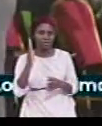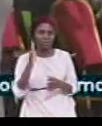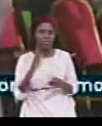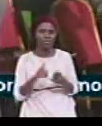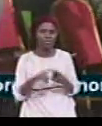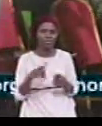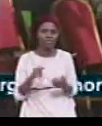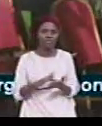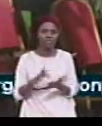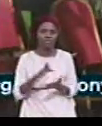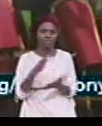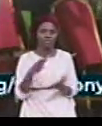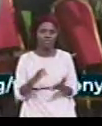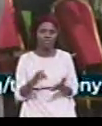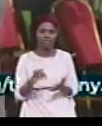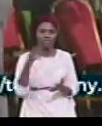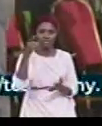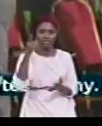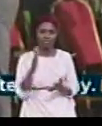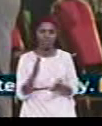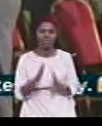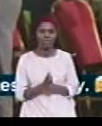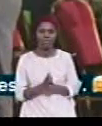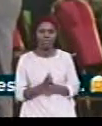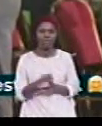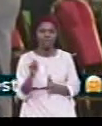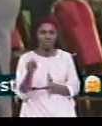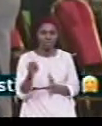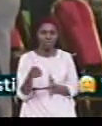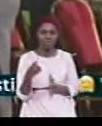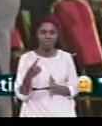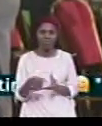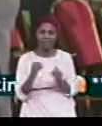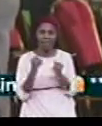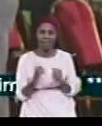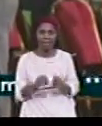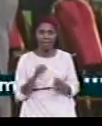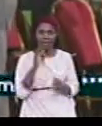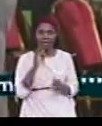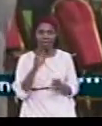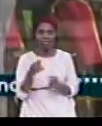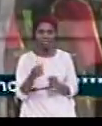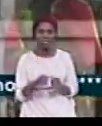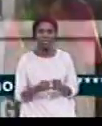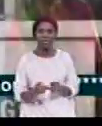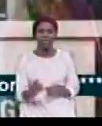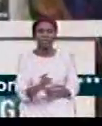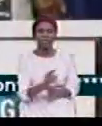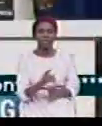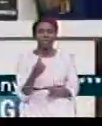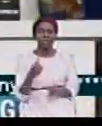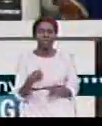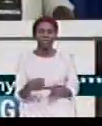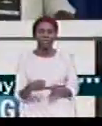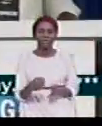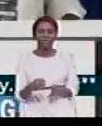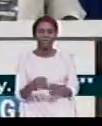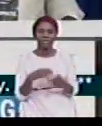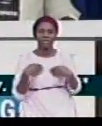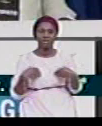Yes. The power is everywhere. The healing power is flowing